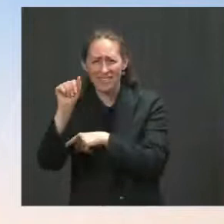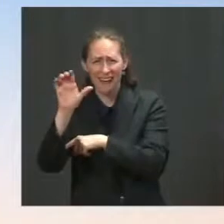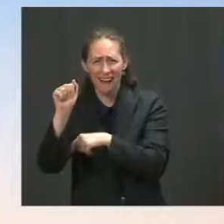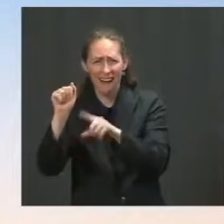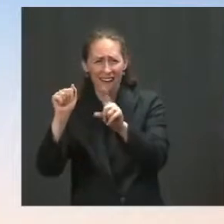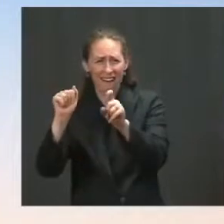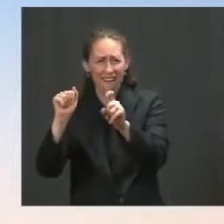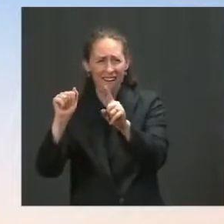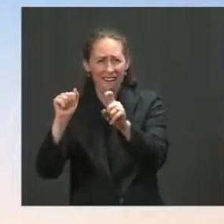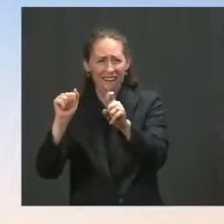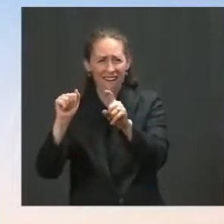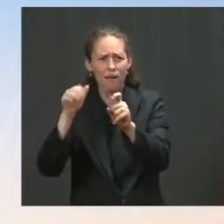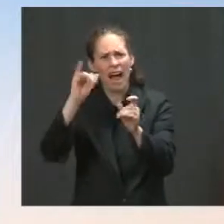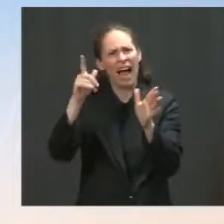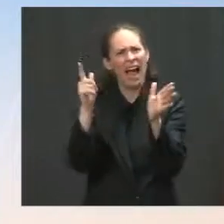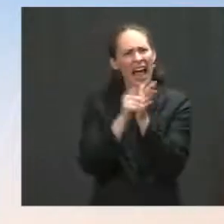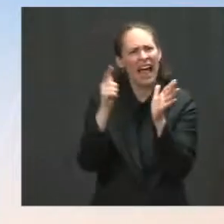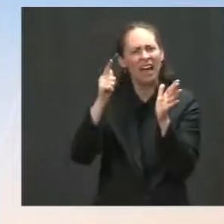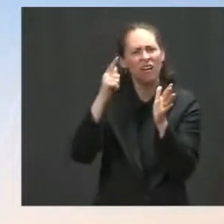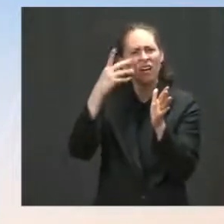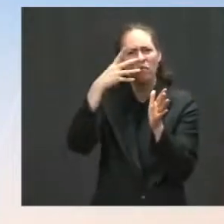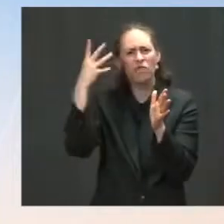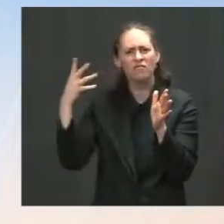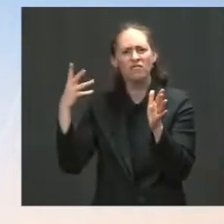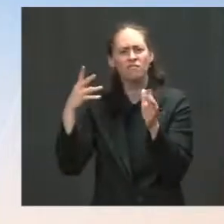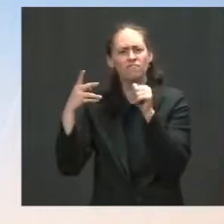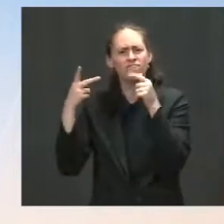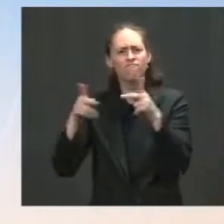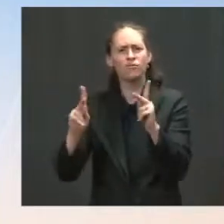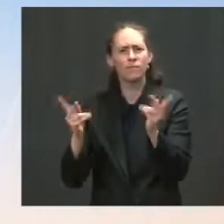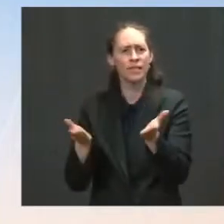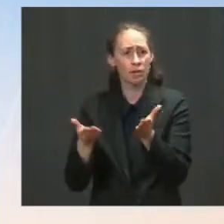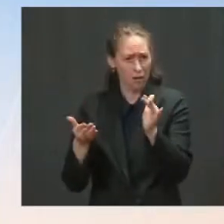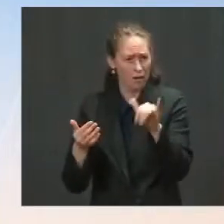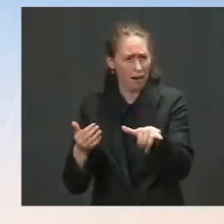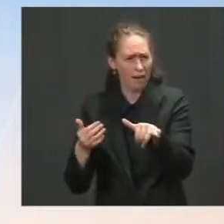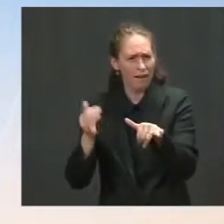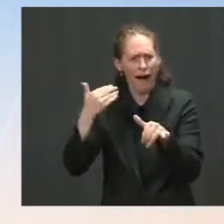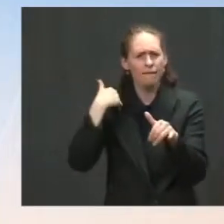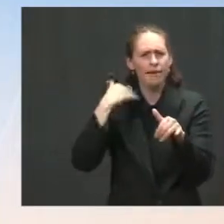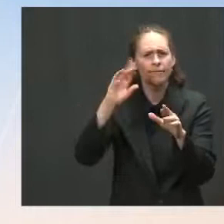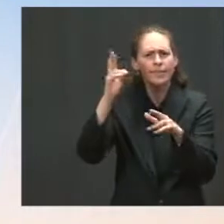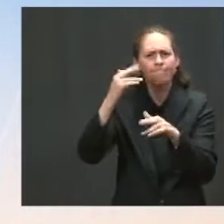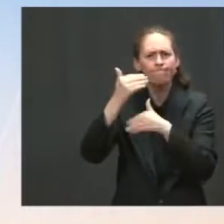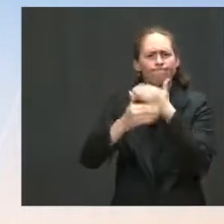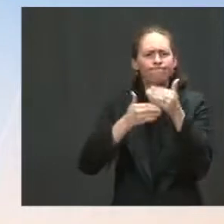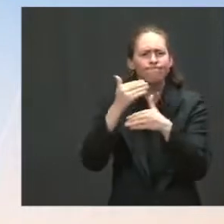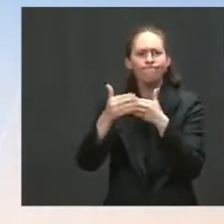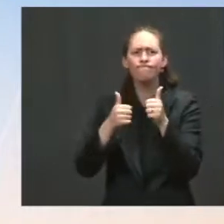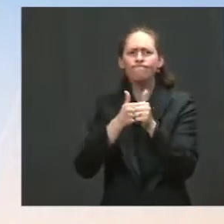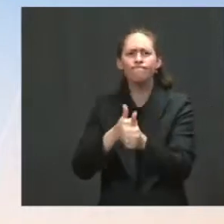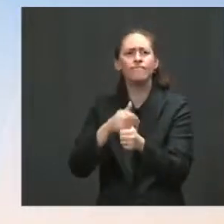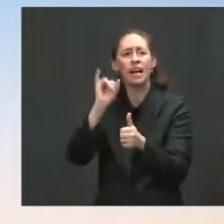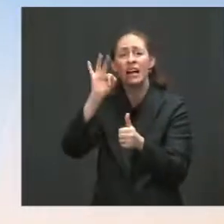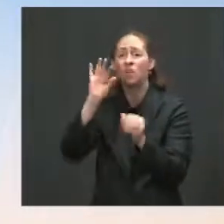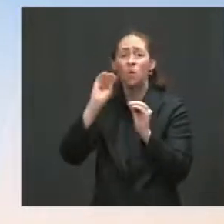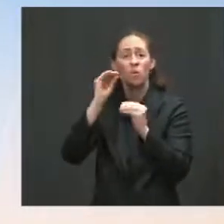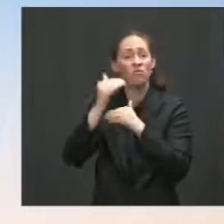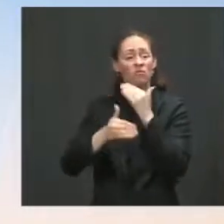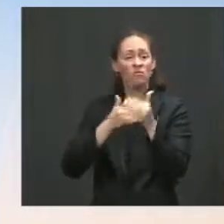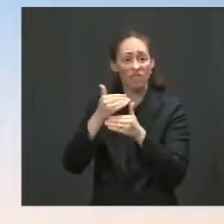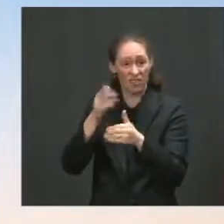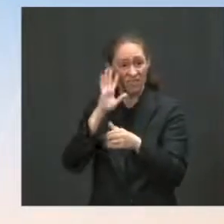DACA recipients. Yeah. Because the aging out process, they might be forced to go back. Sure, it's a great question. I'll have to